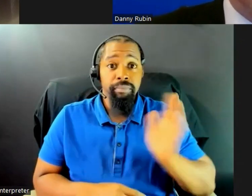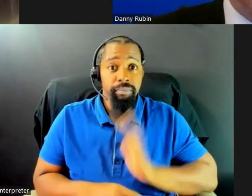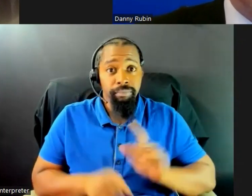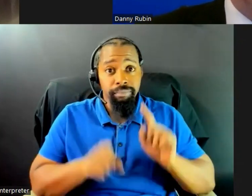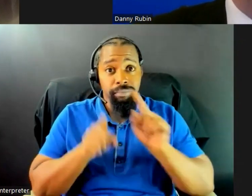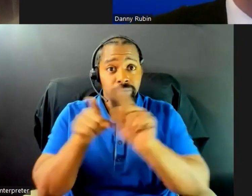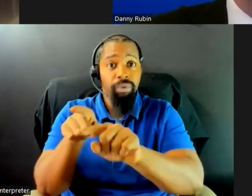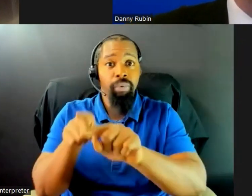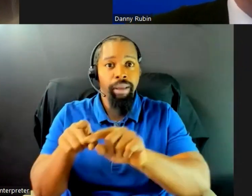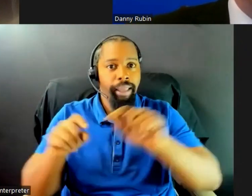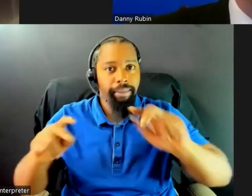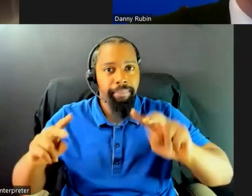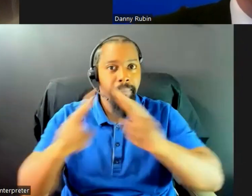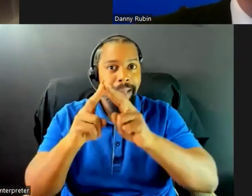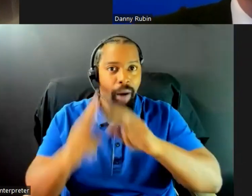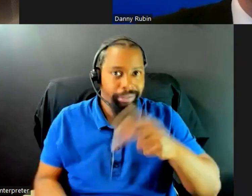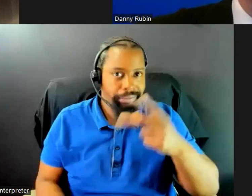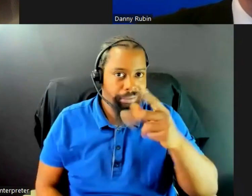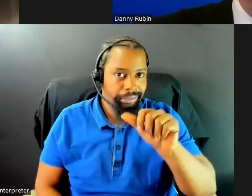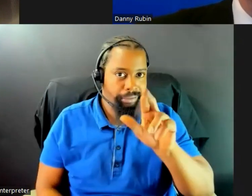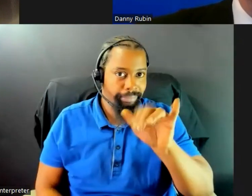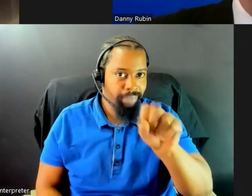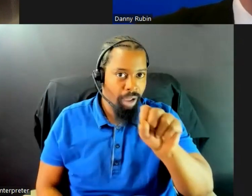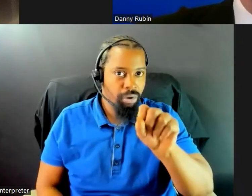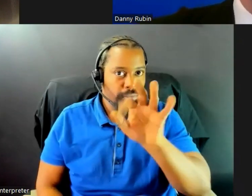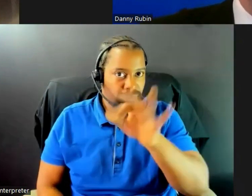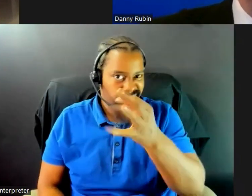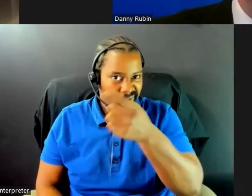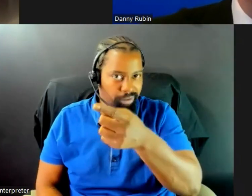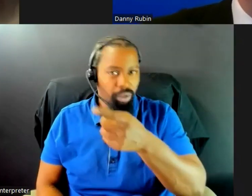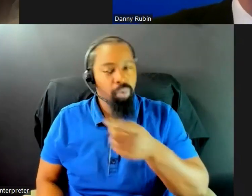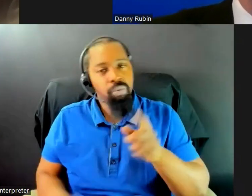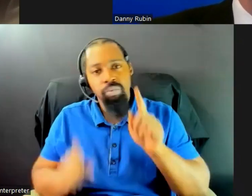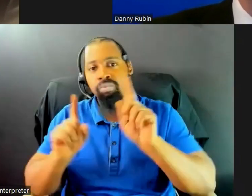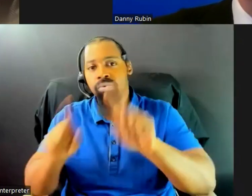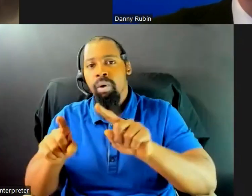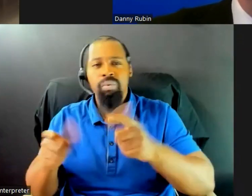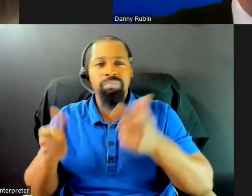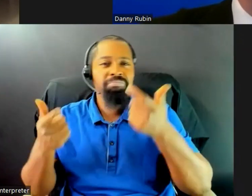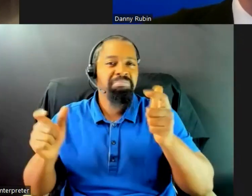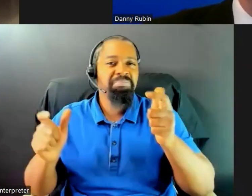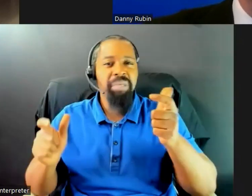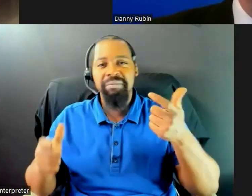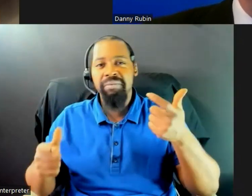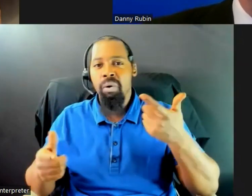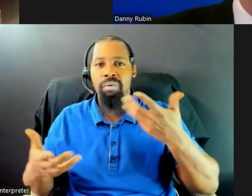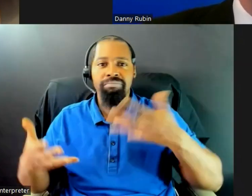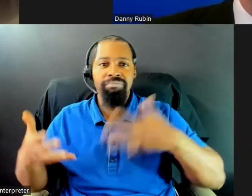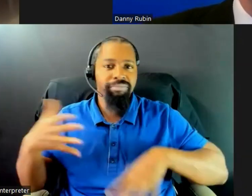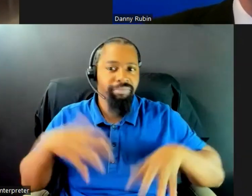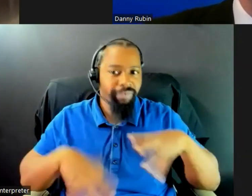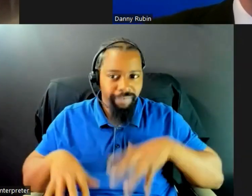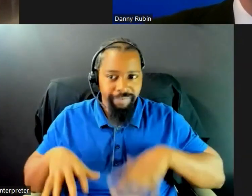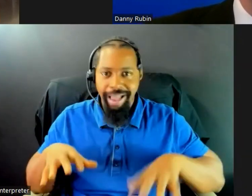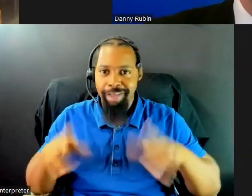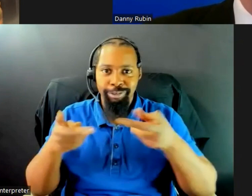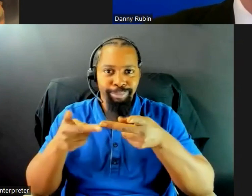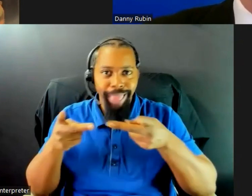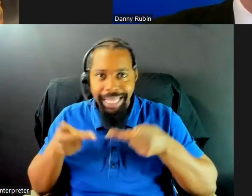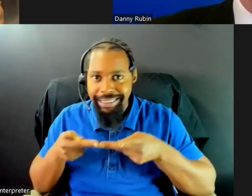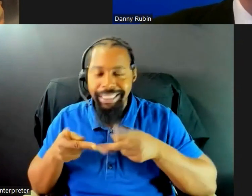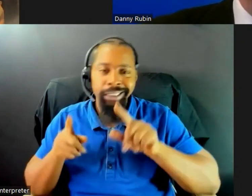dinners, and being in a couture salon meant that you have to work with, you know,